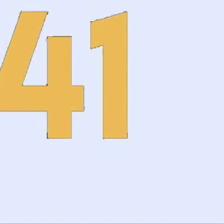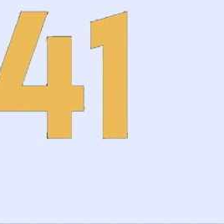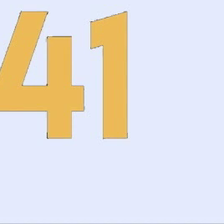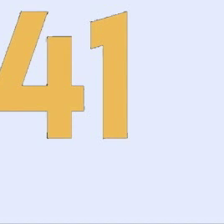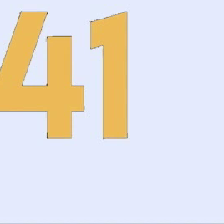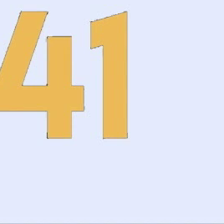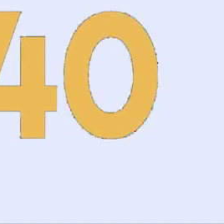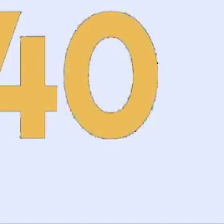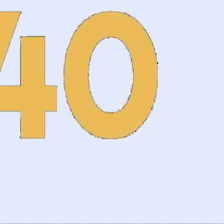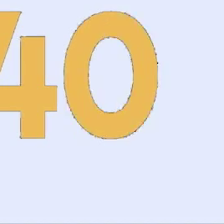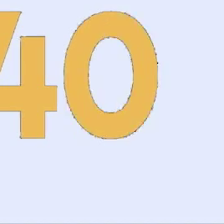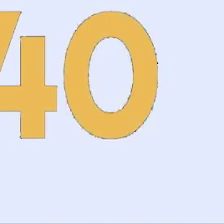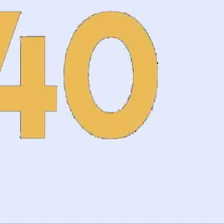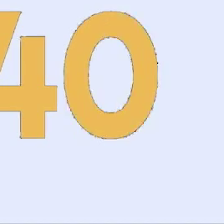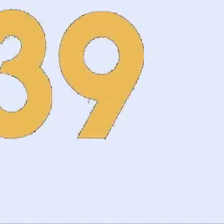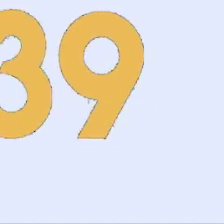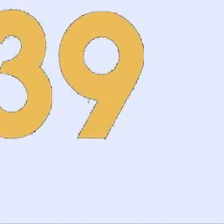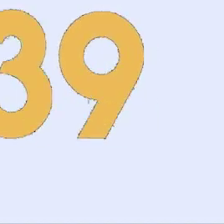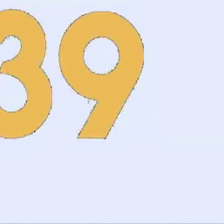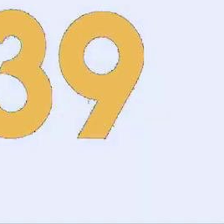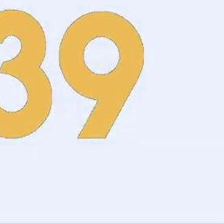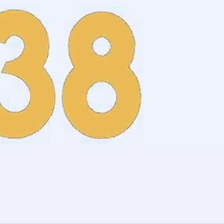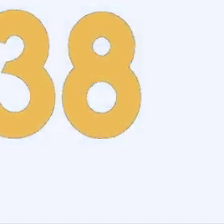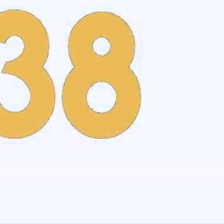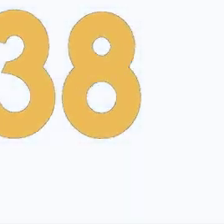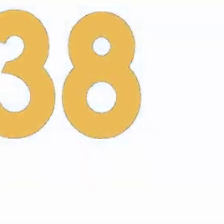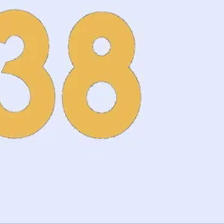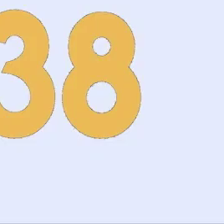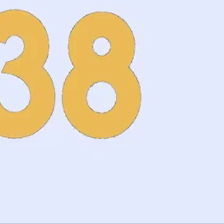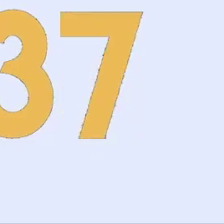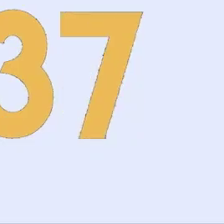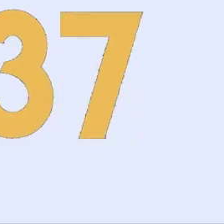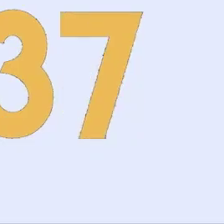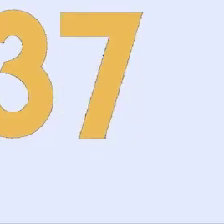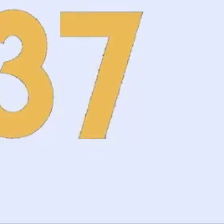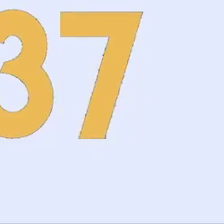rising, rise, rise,